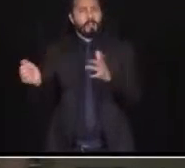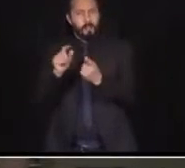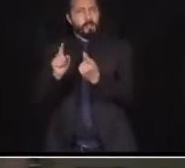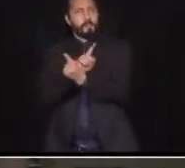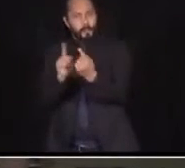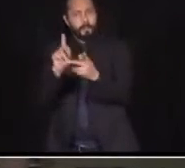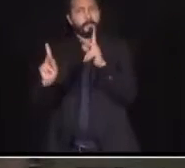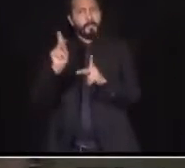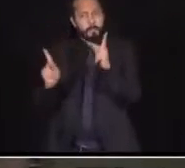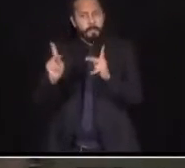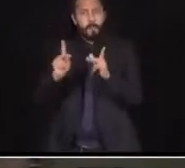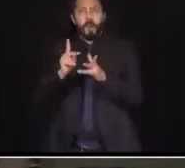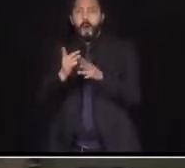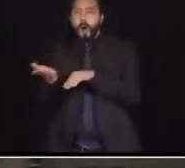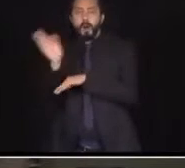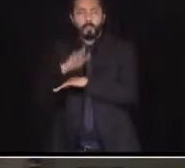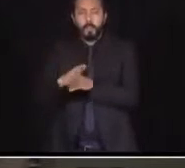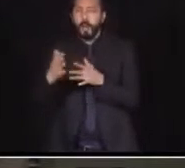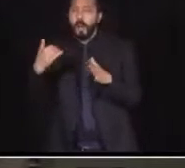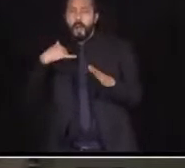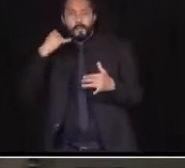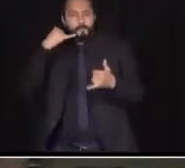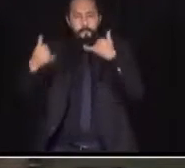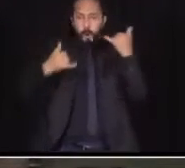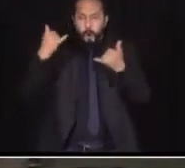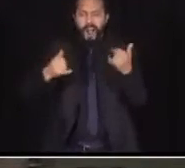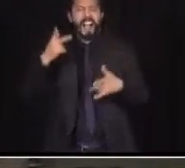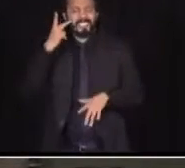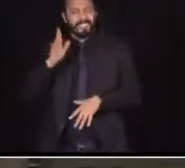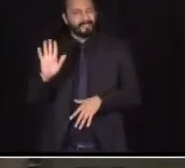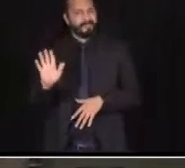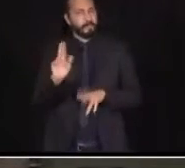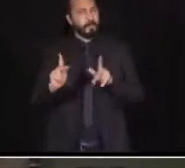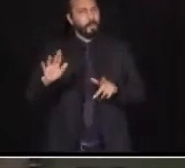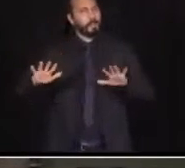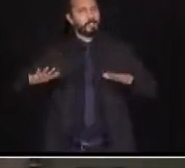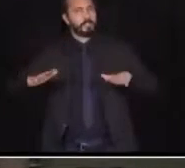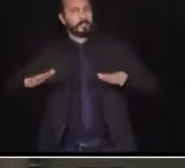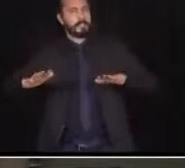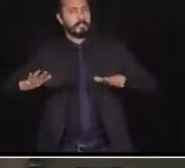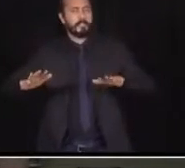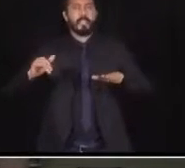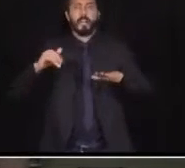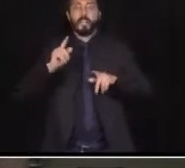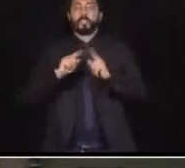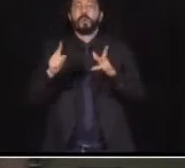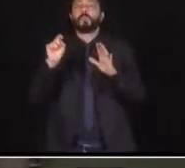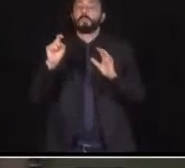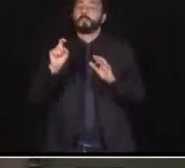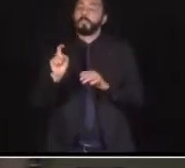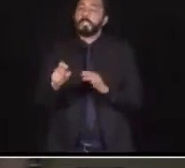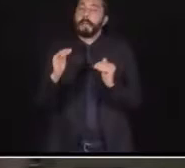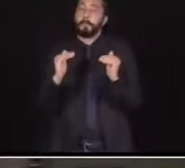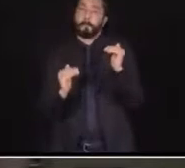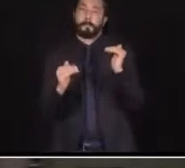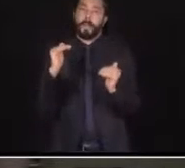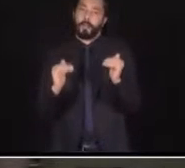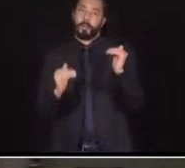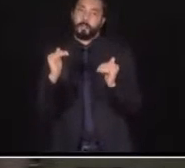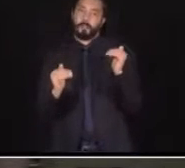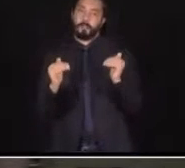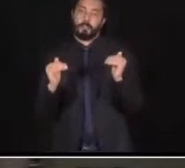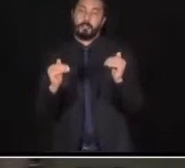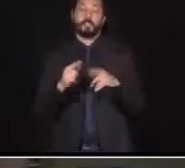I'm talking on the phone all day, all night, talking to people out there. So we got to have that balance. So to all the folks in the